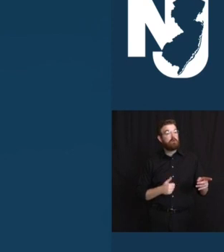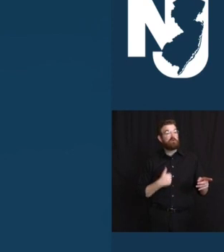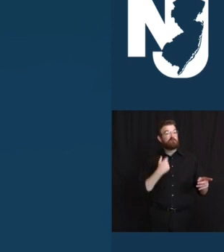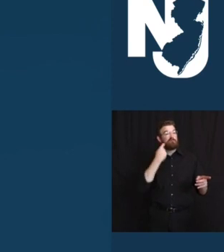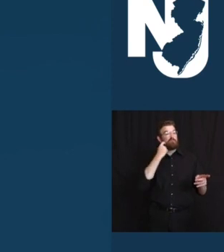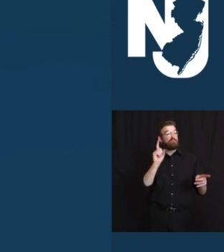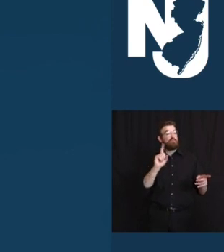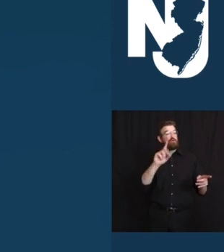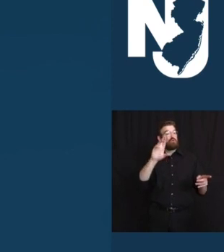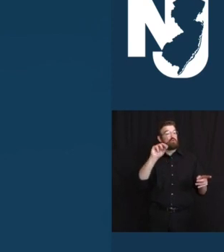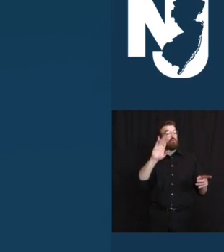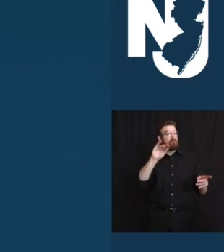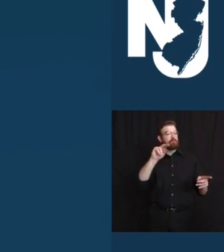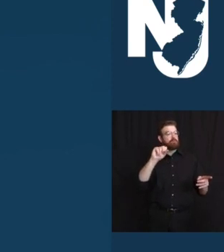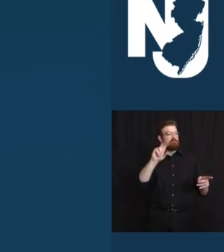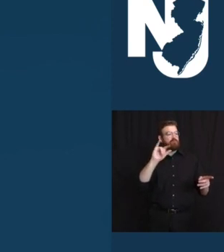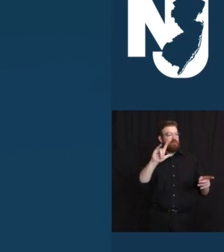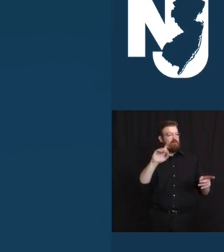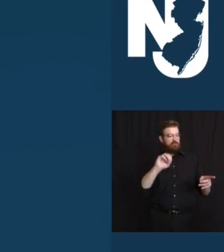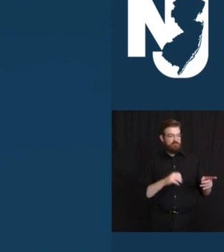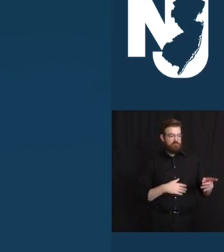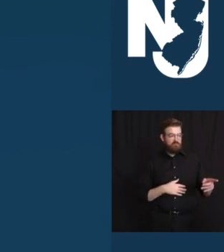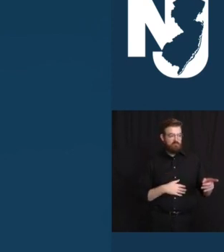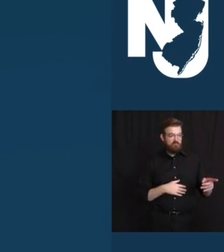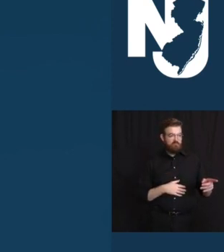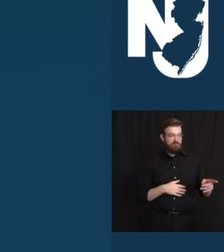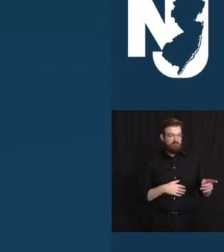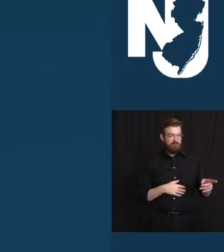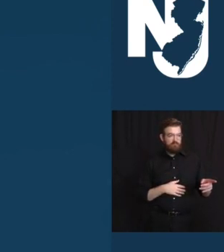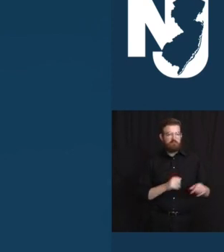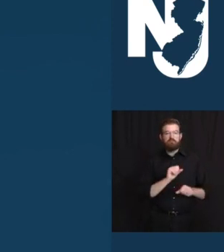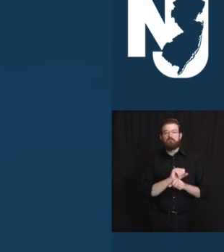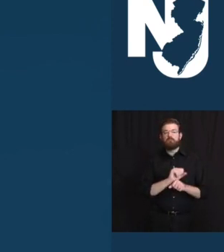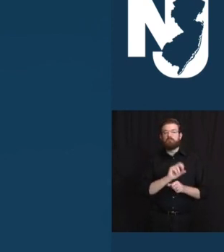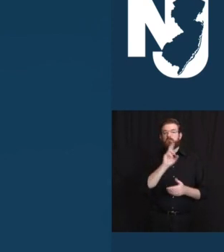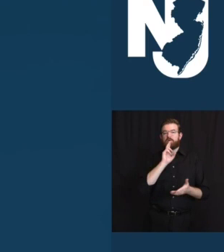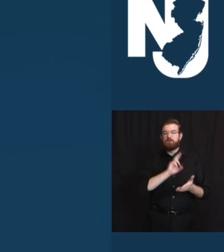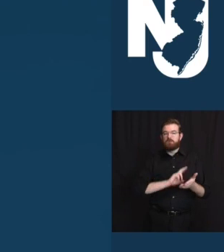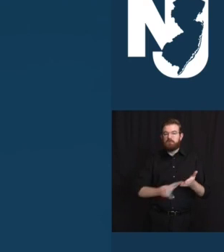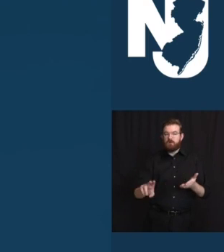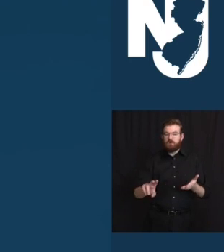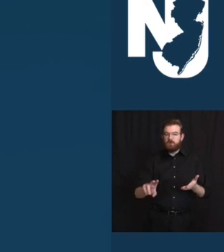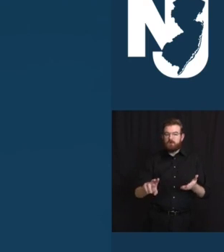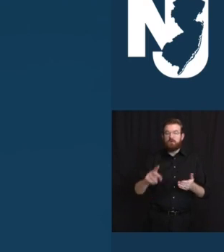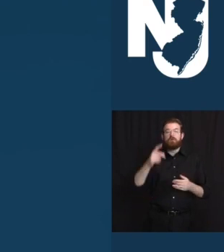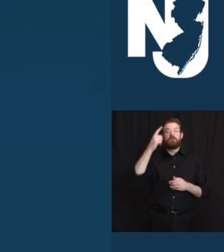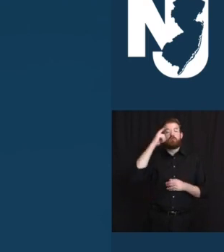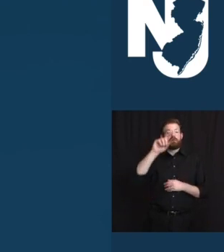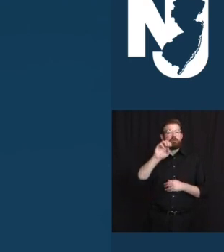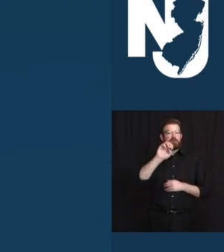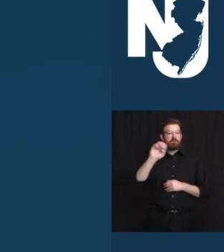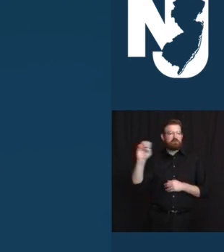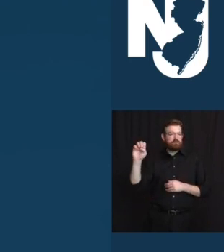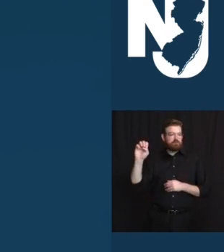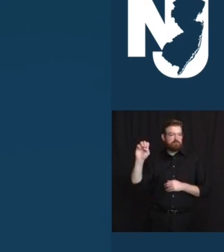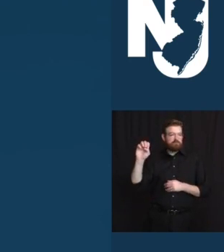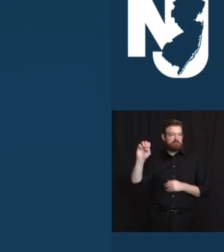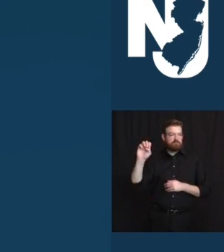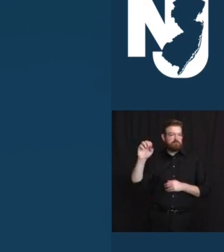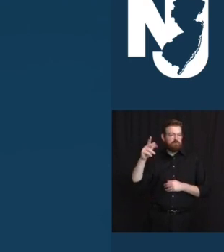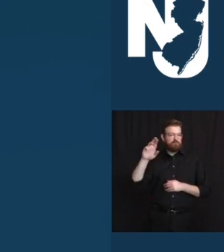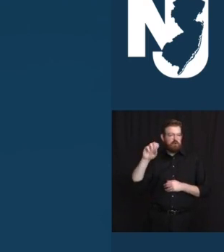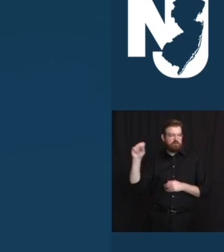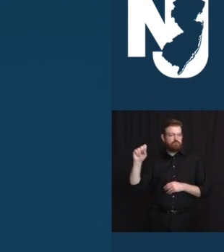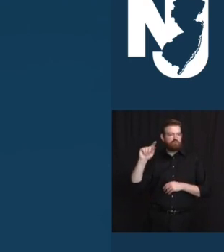Jenny worked for 10 years as a secretary for the Eastern Express Trucking Company, and then spent another 22 years as a clerk for the United